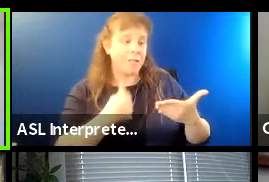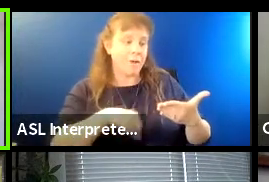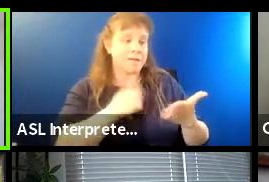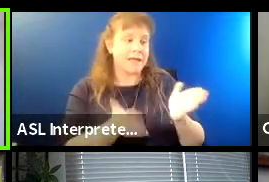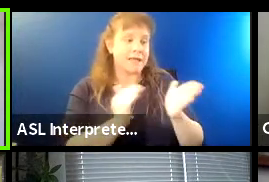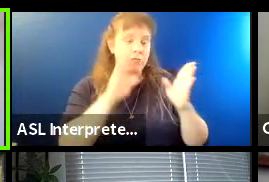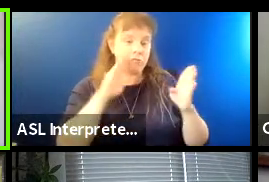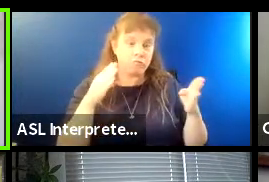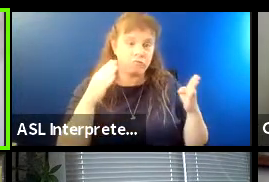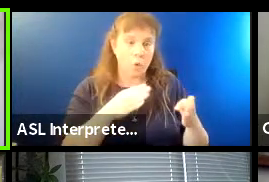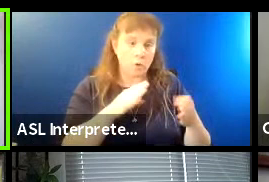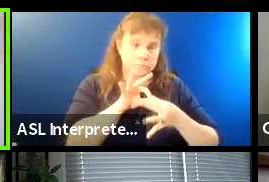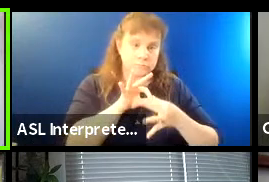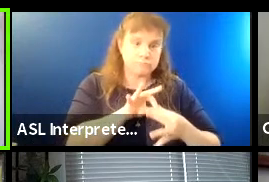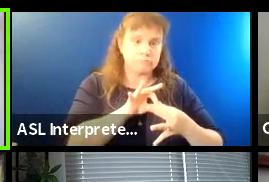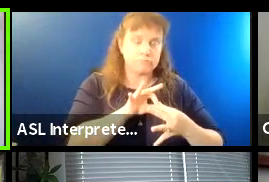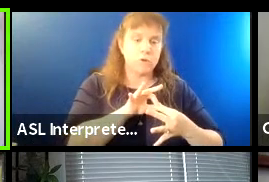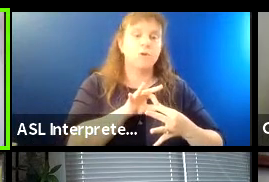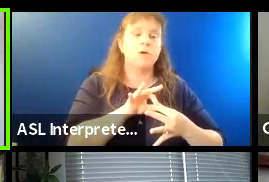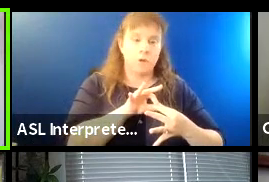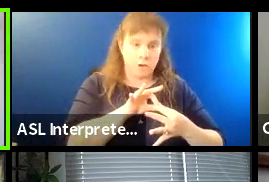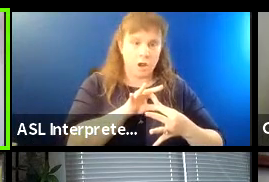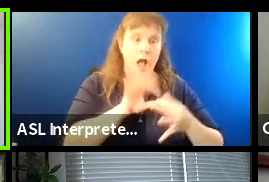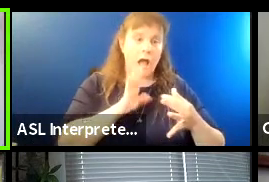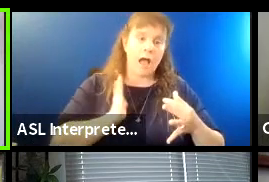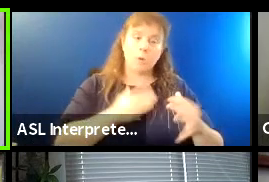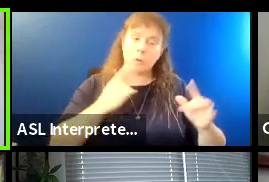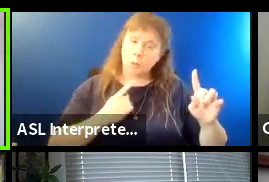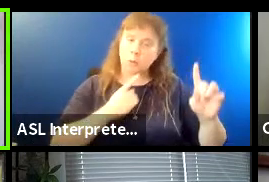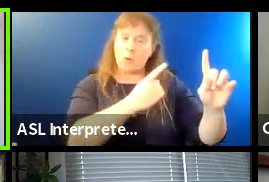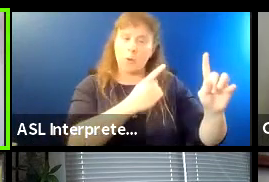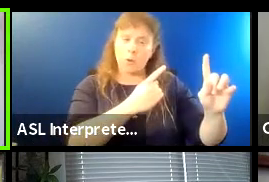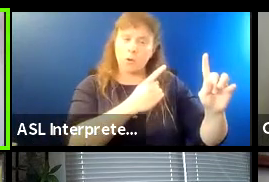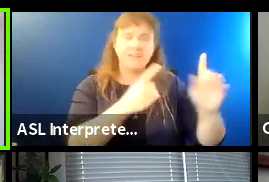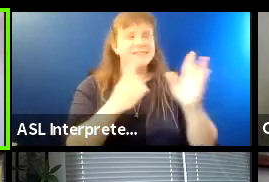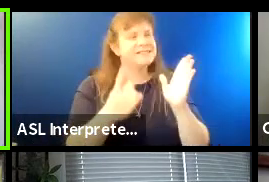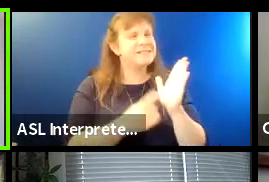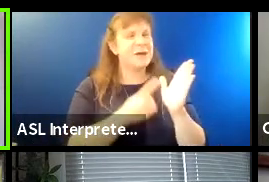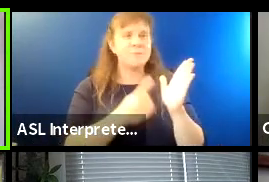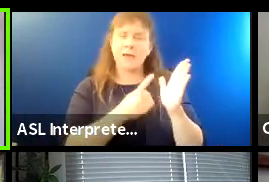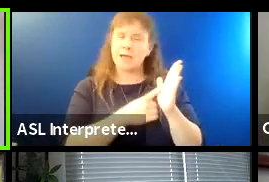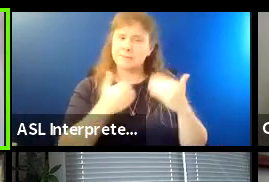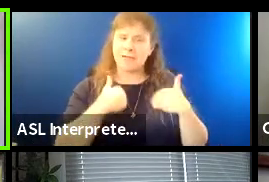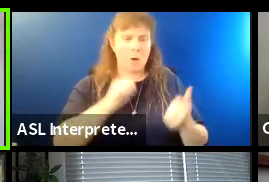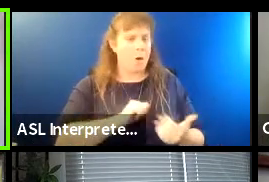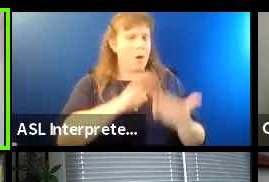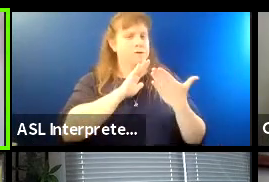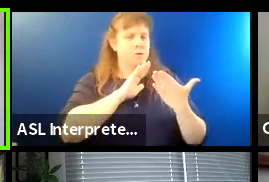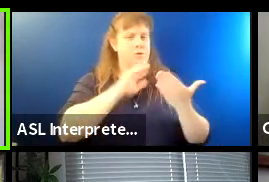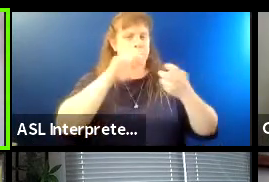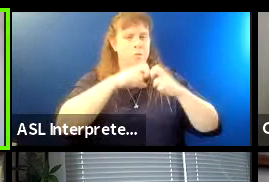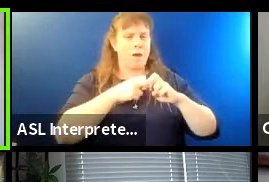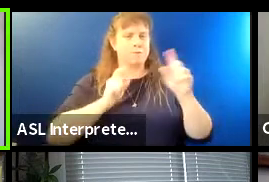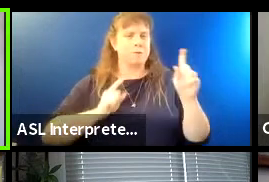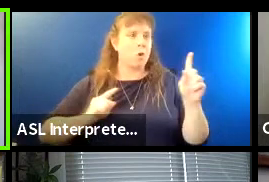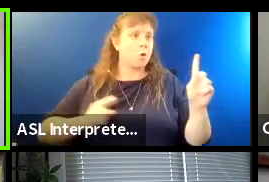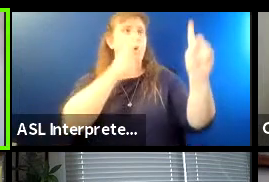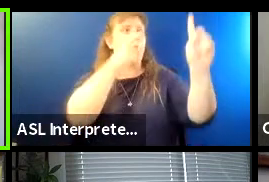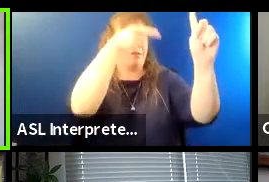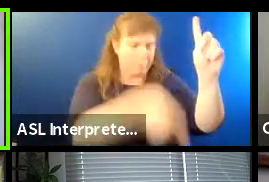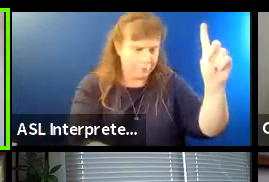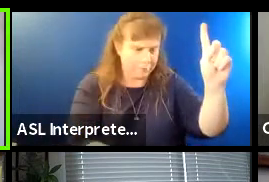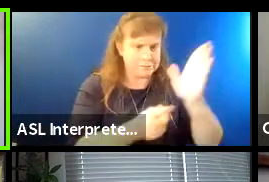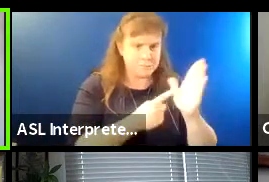understand where we were trying to go, even if there were incredible obstacles in the way of getting there.